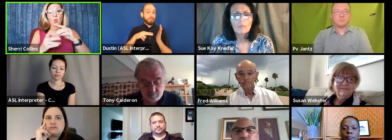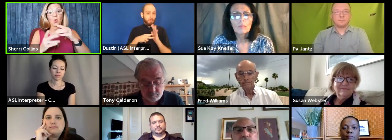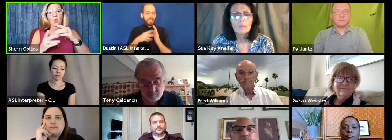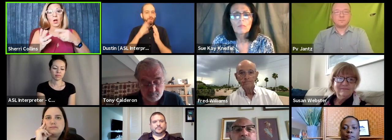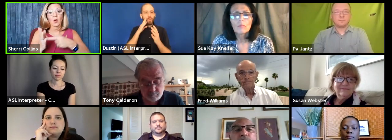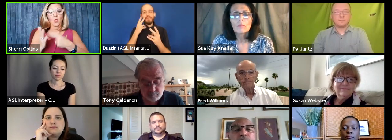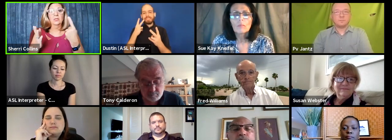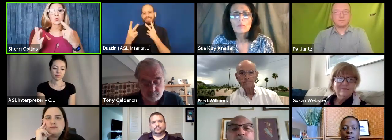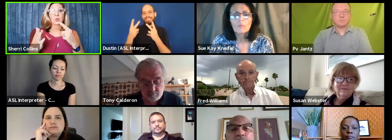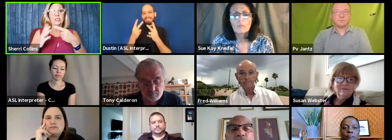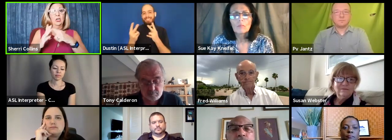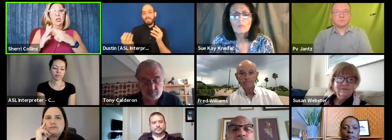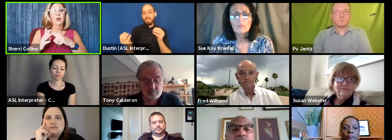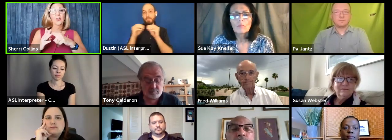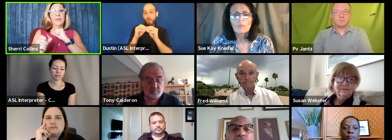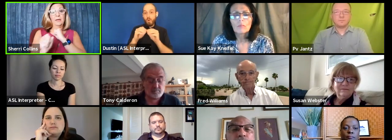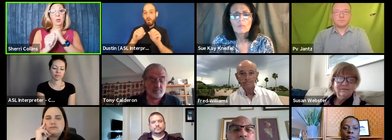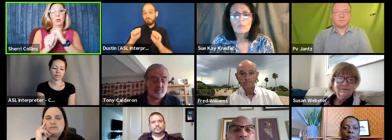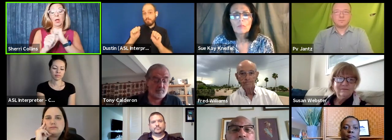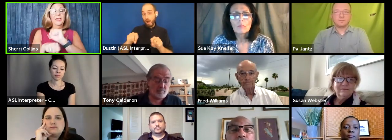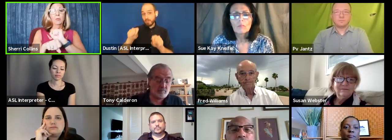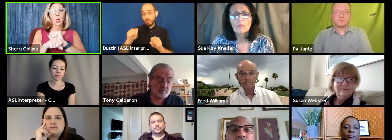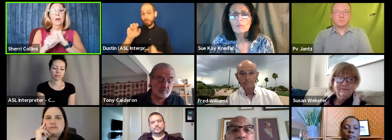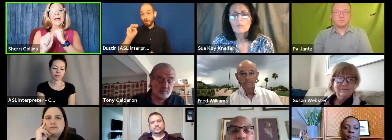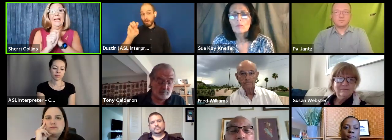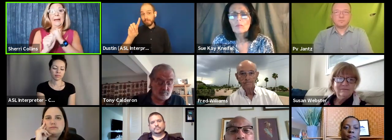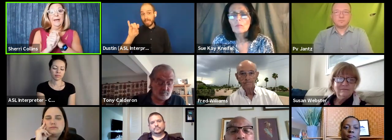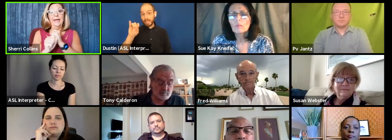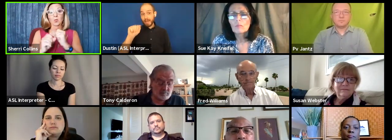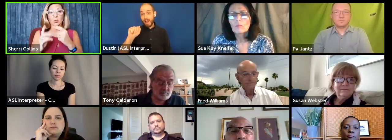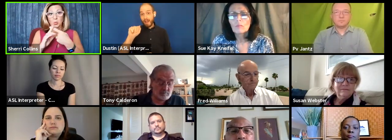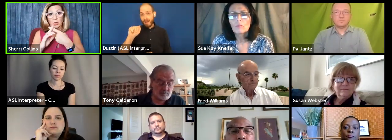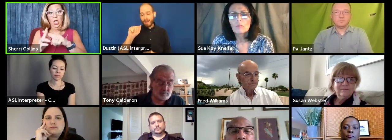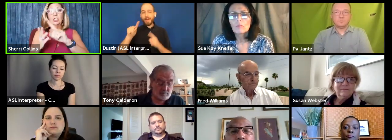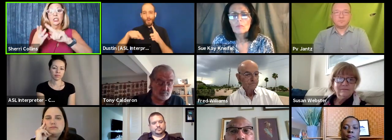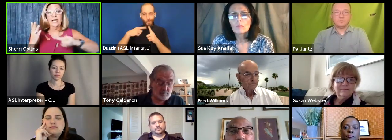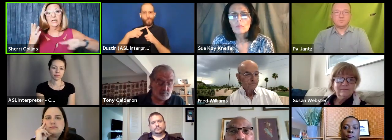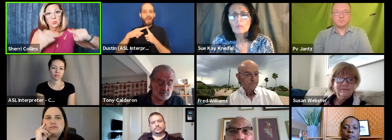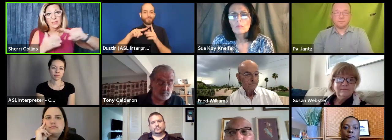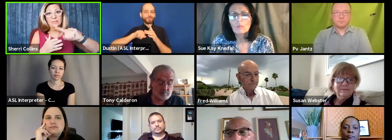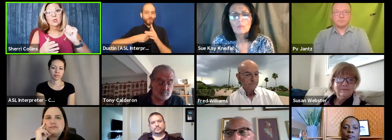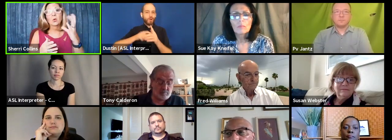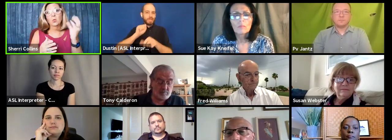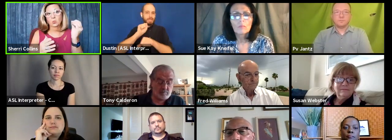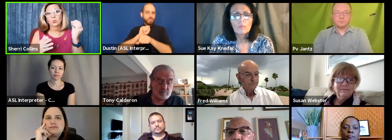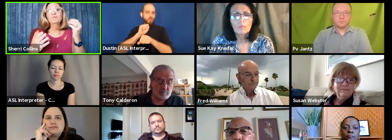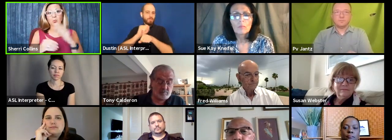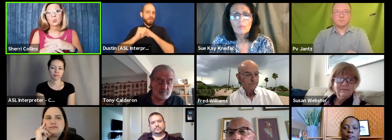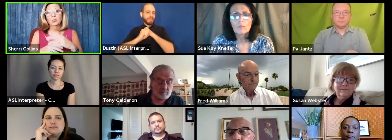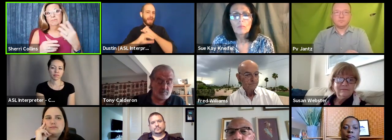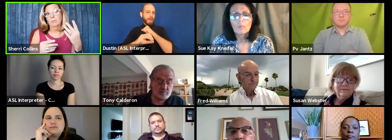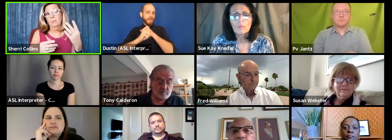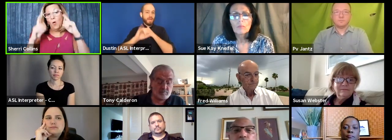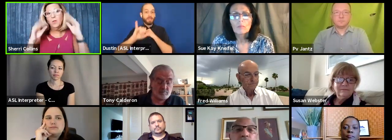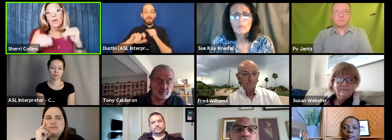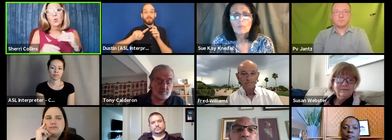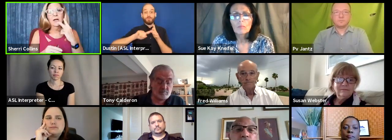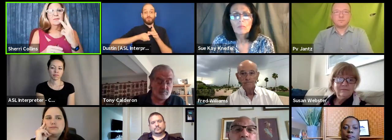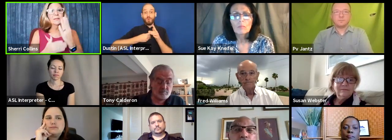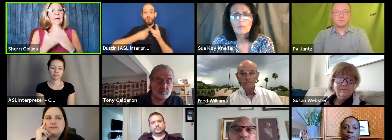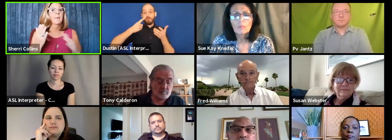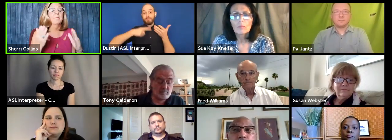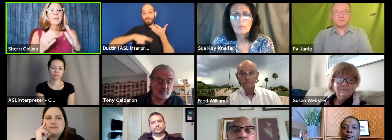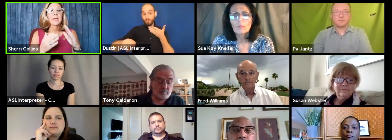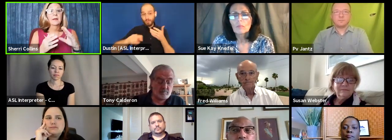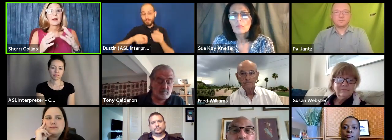covers once we start the employment campaign, which we launch next week. So hopefully we'll